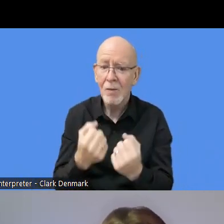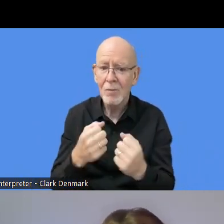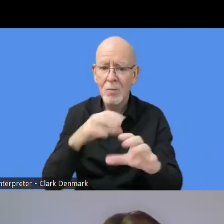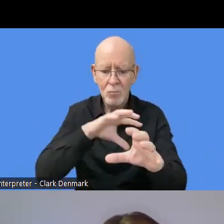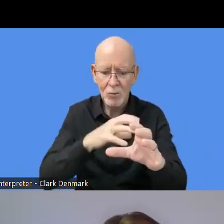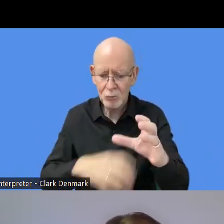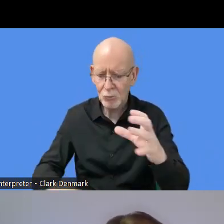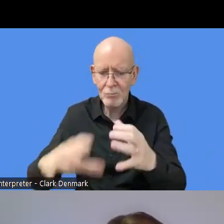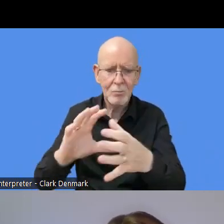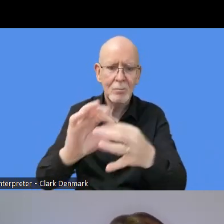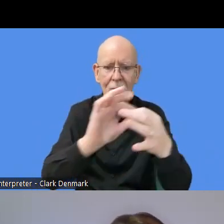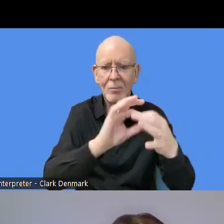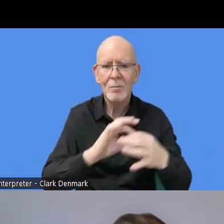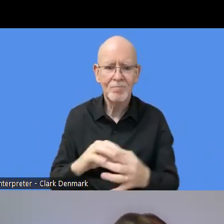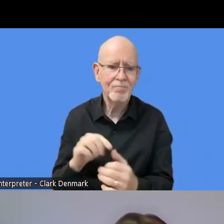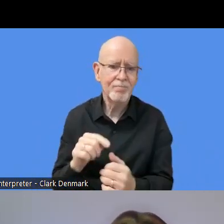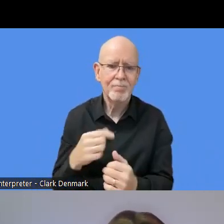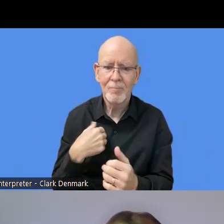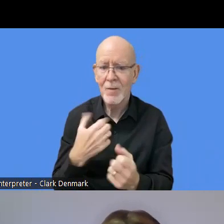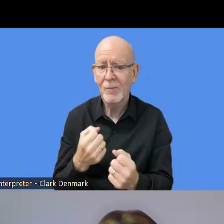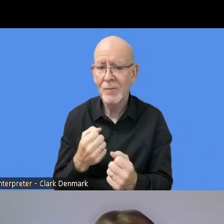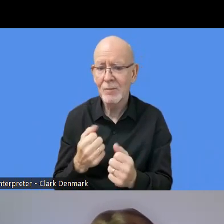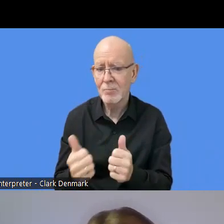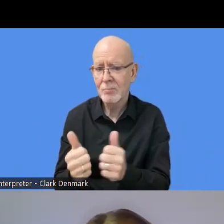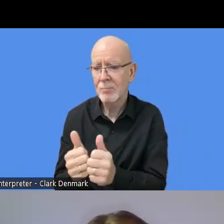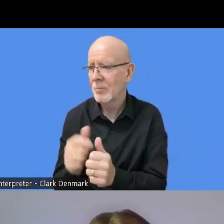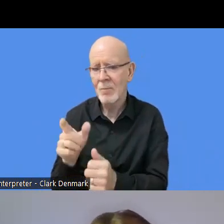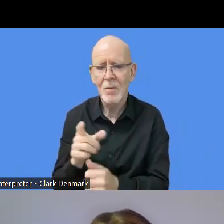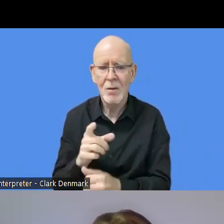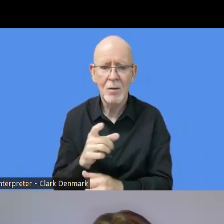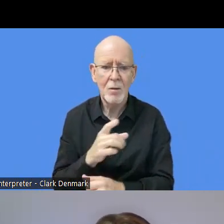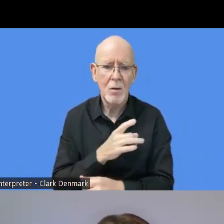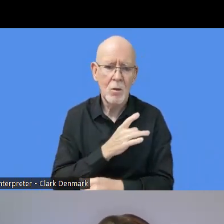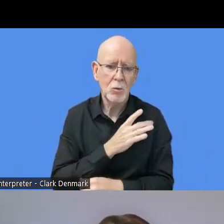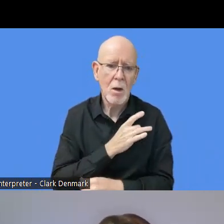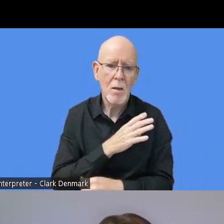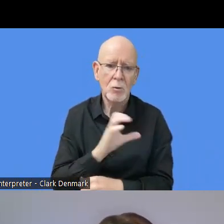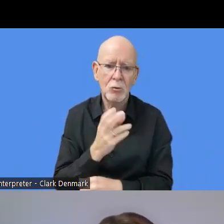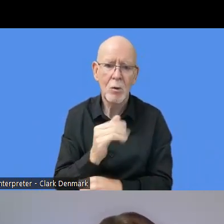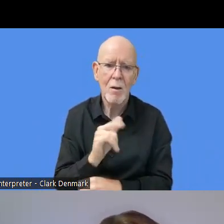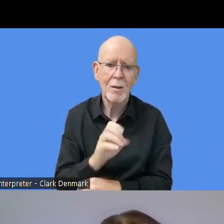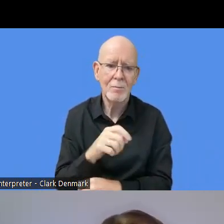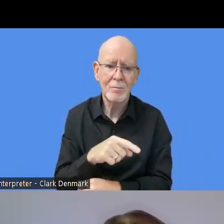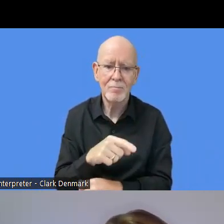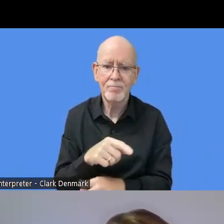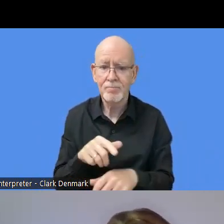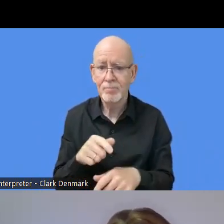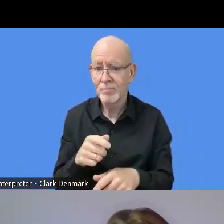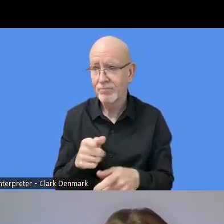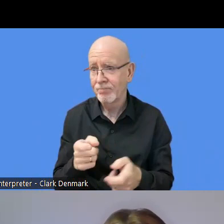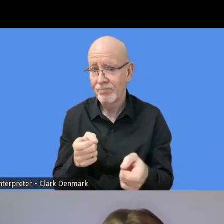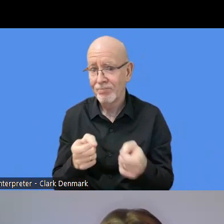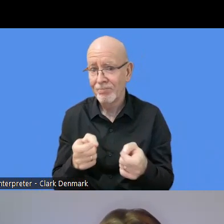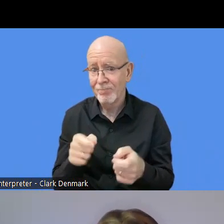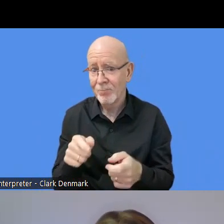Project Latin America conference dedicated to the Spanish-speaking countries. And we also have a hub in India. We have 2